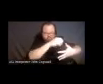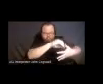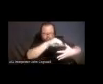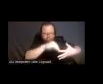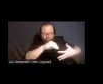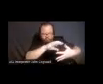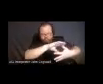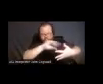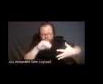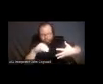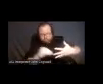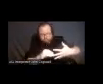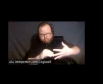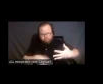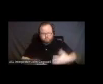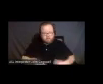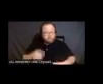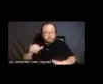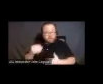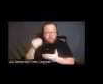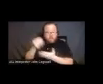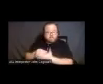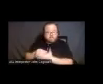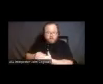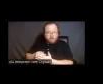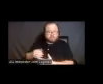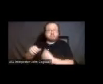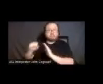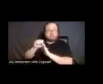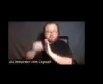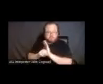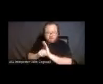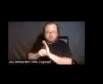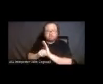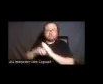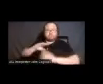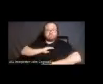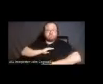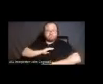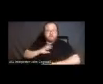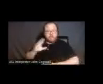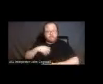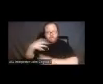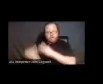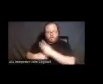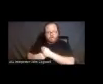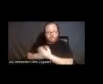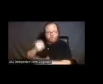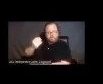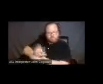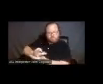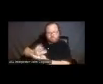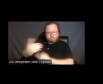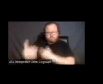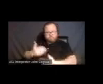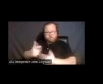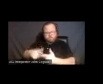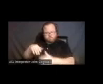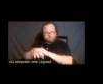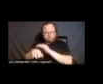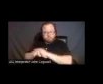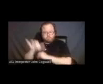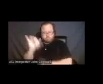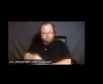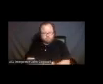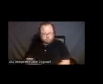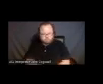These dollars are set aside by the state and require an additional approval process to access them.